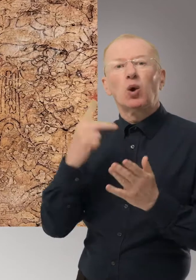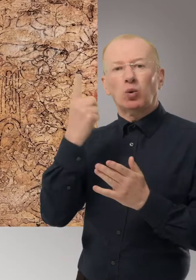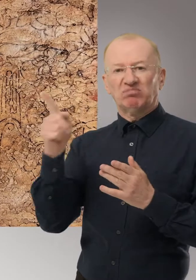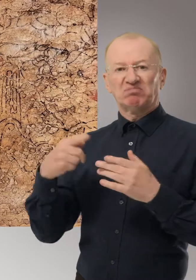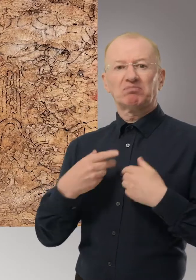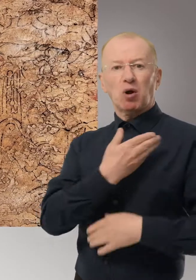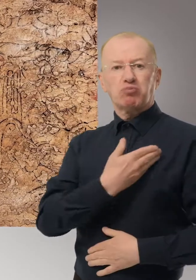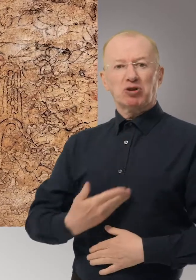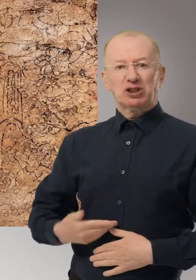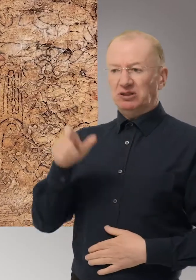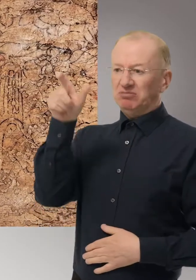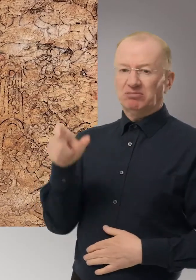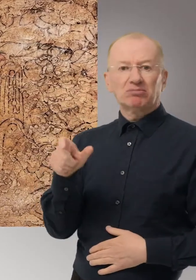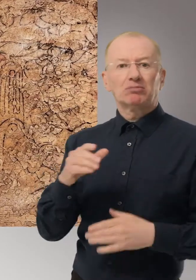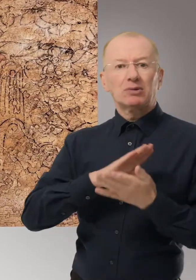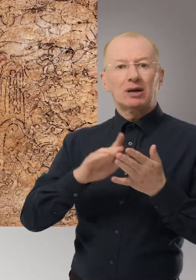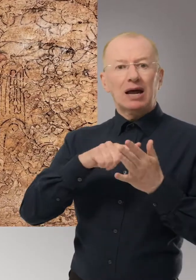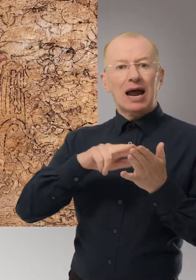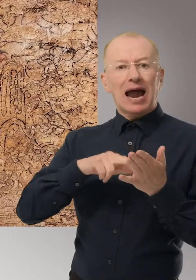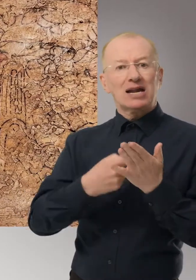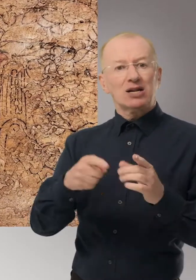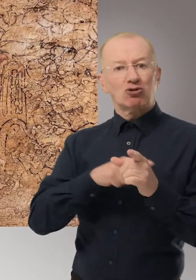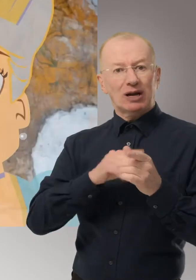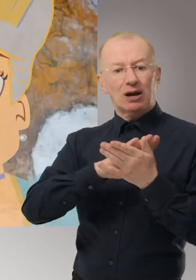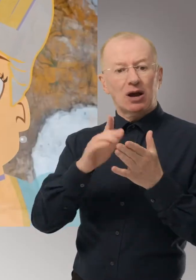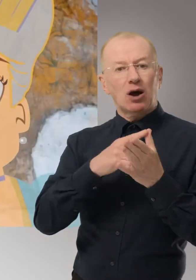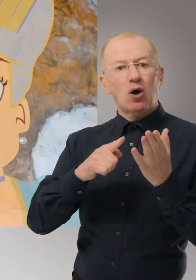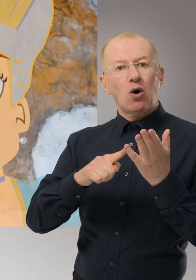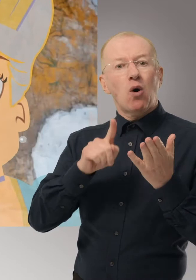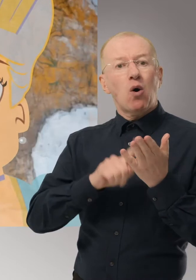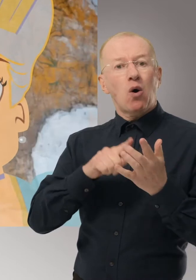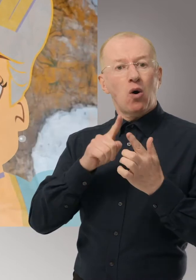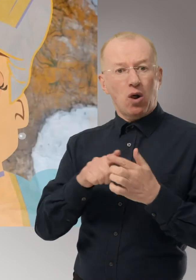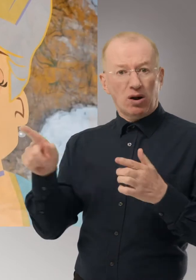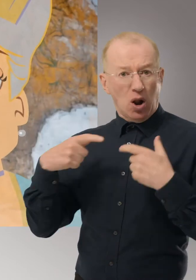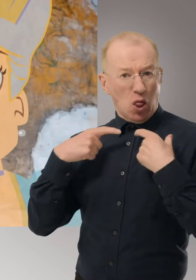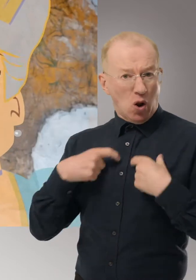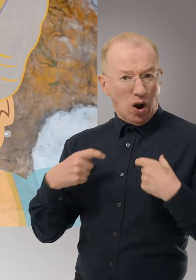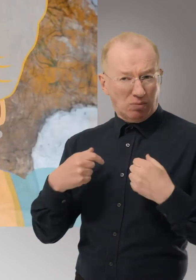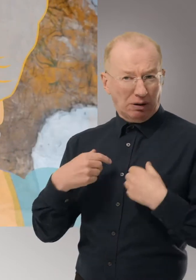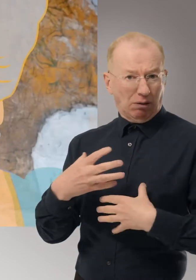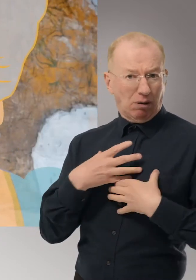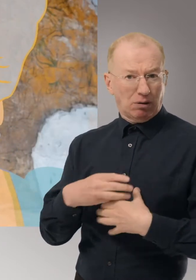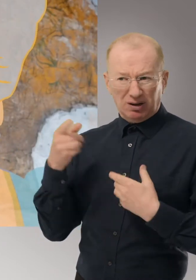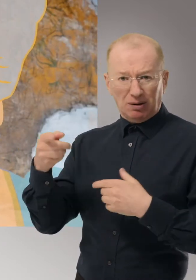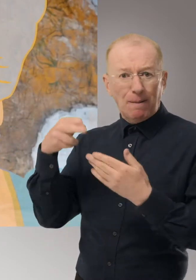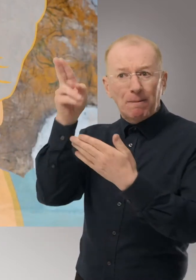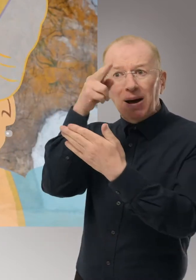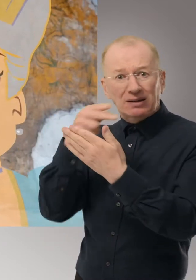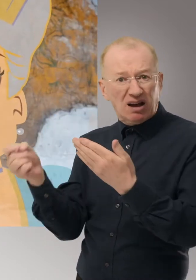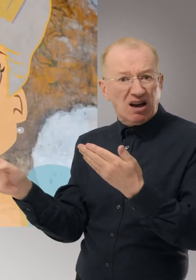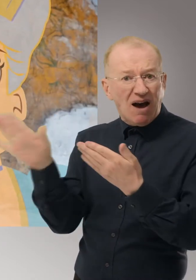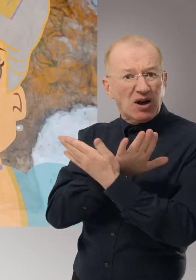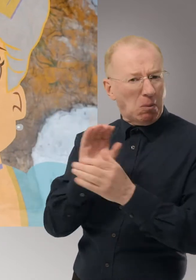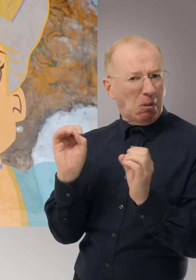canopies. The next owner of Chillington was a Puritan called Henry Hall. He was another lawyer and bought the